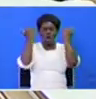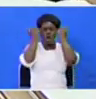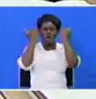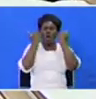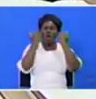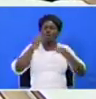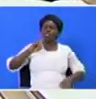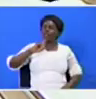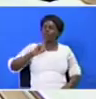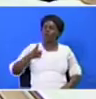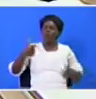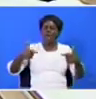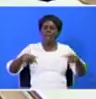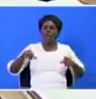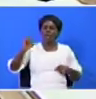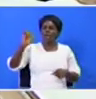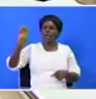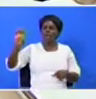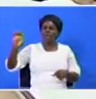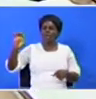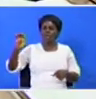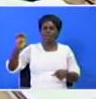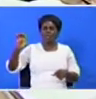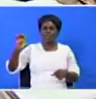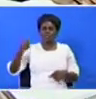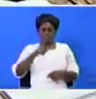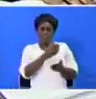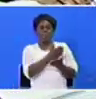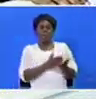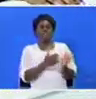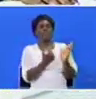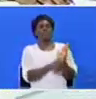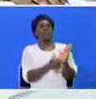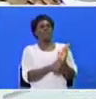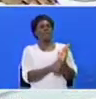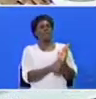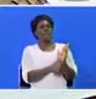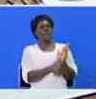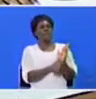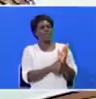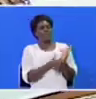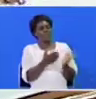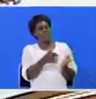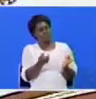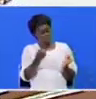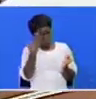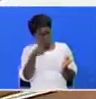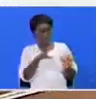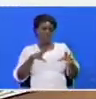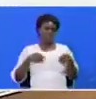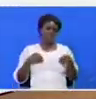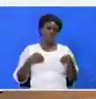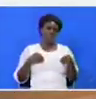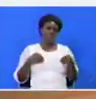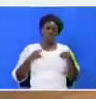allowing Algurar. So on what basis were they awarded? No, let me explain. That is part of the problem. Okay. I think if you understood us, you will actually agree with us. They were